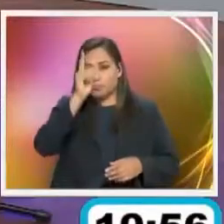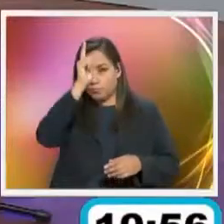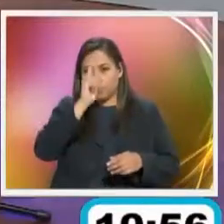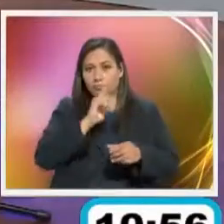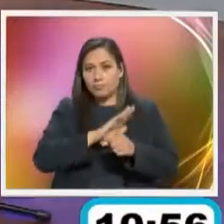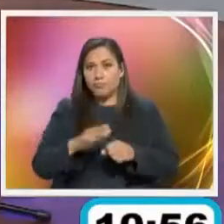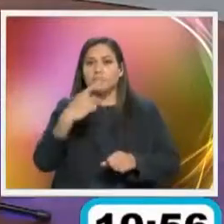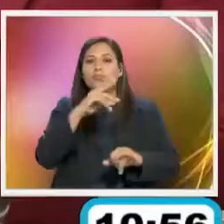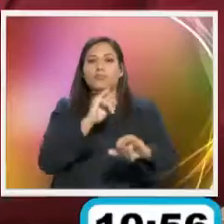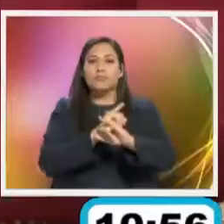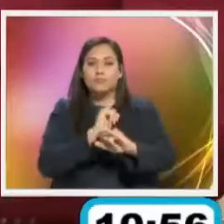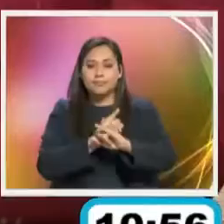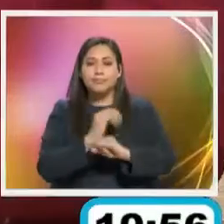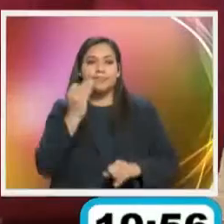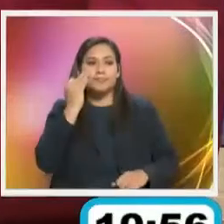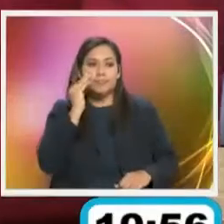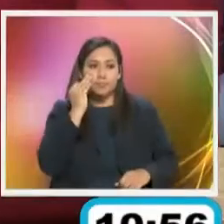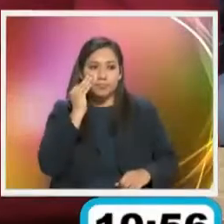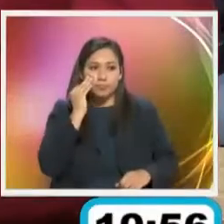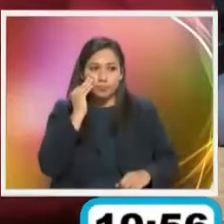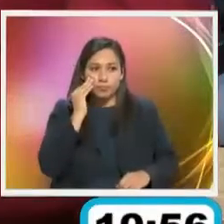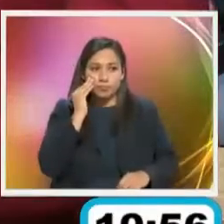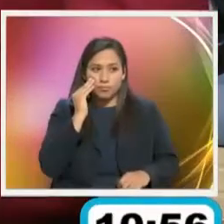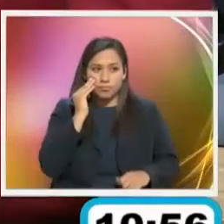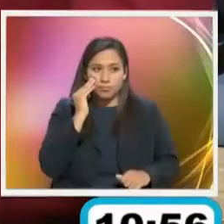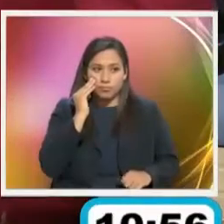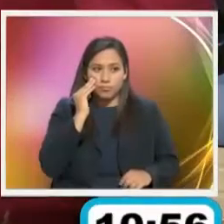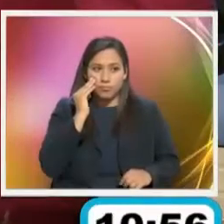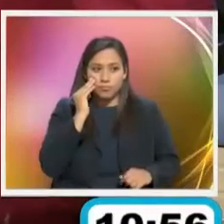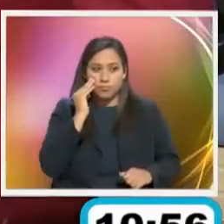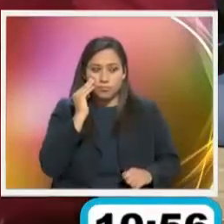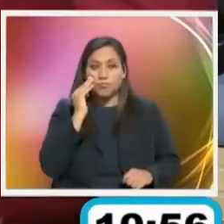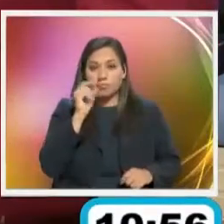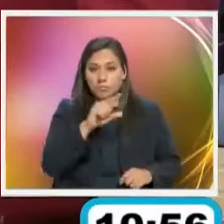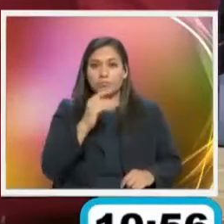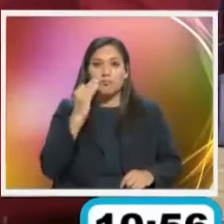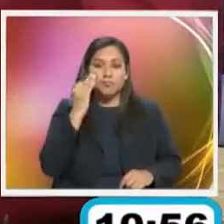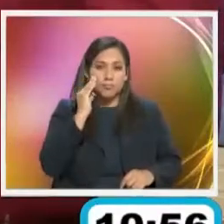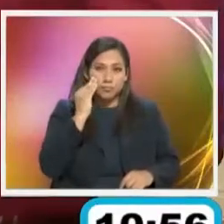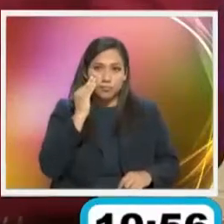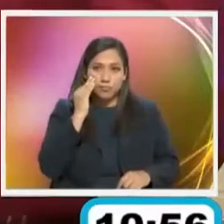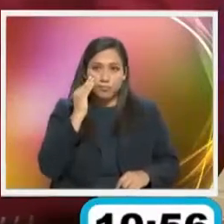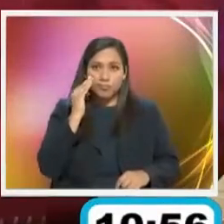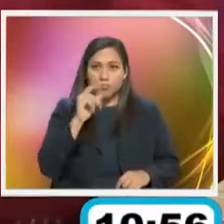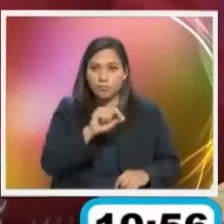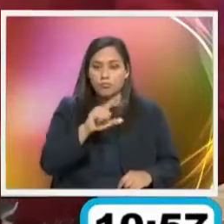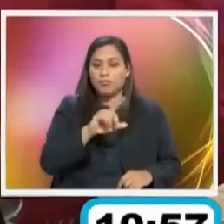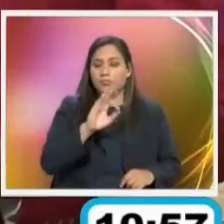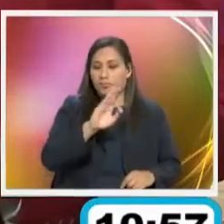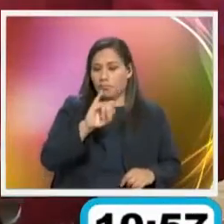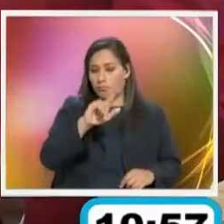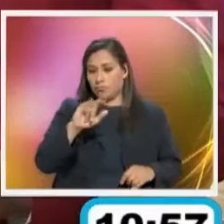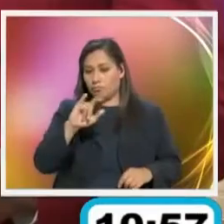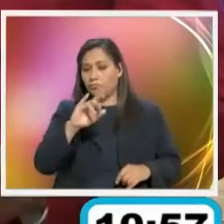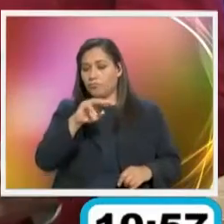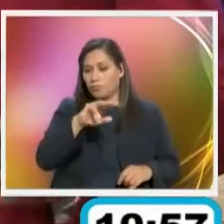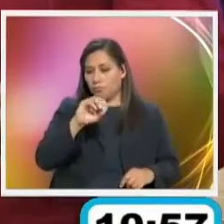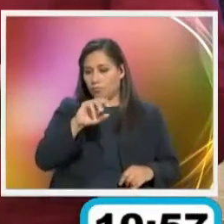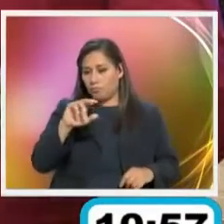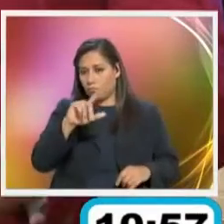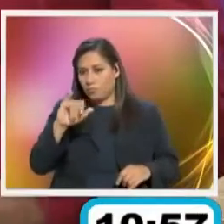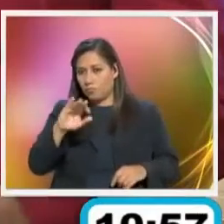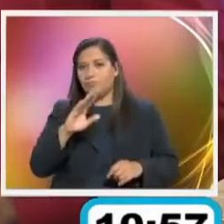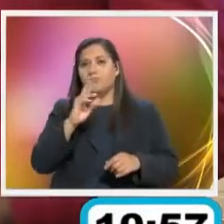sus redes sociales? Sí. En- Sociales, sí. Facebook, follow us. Facebook, Moonlight